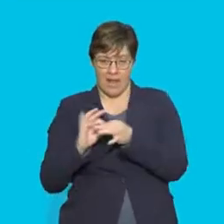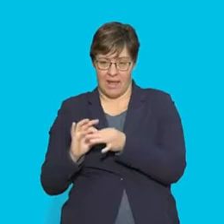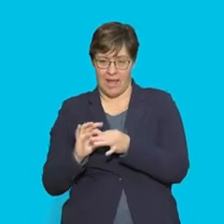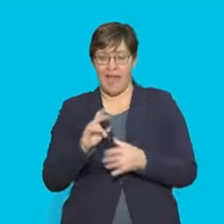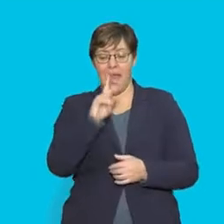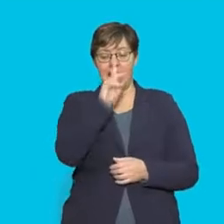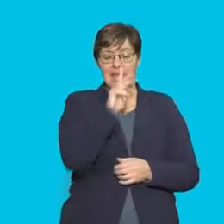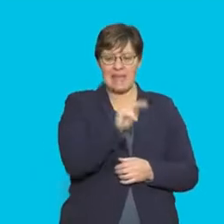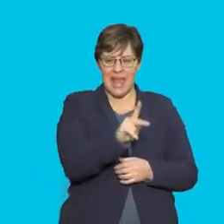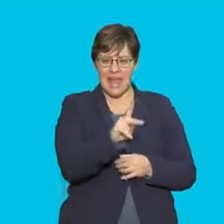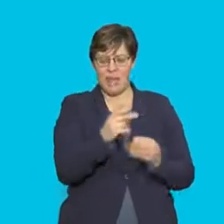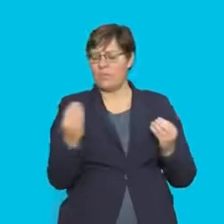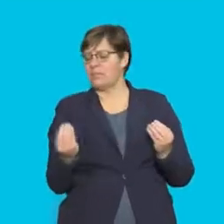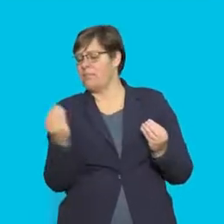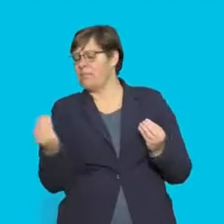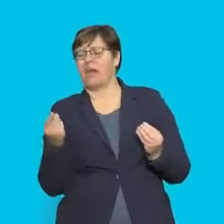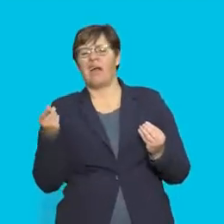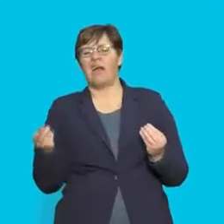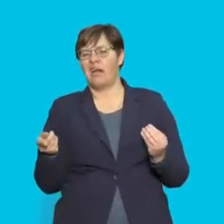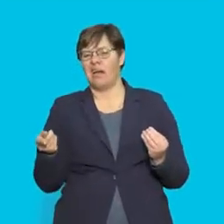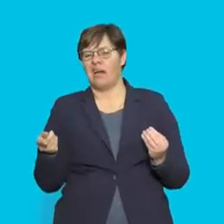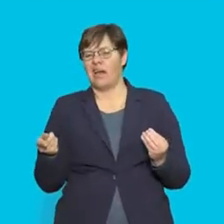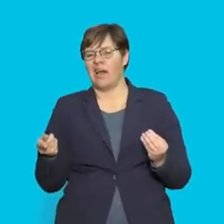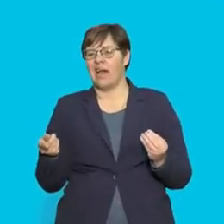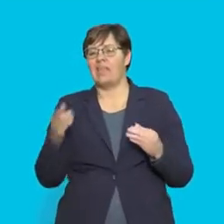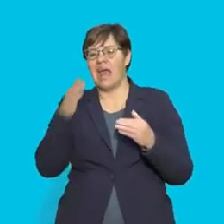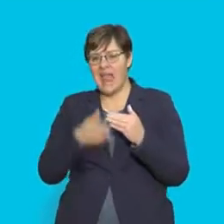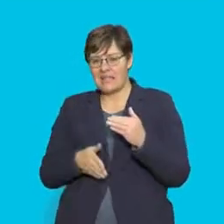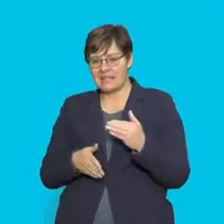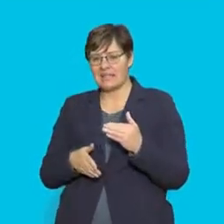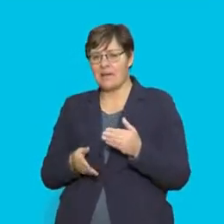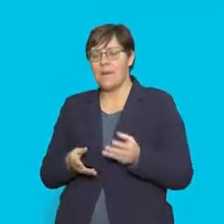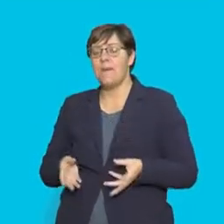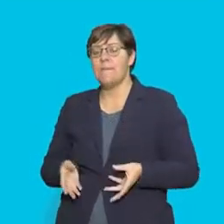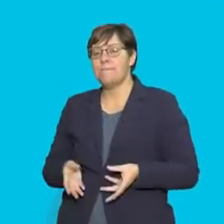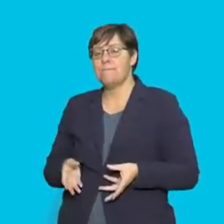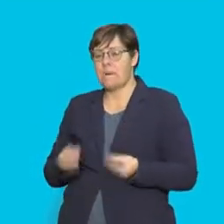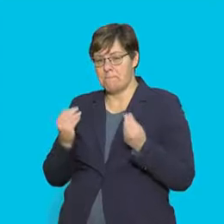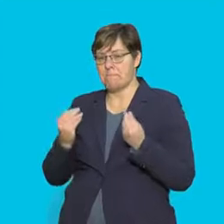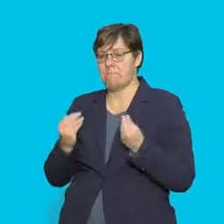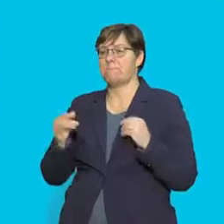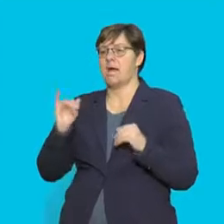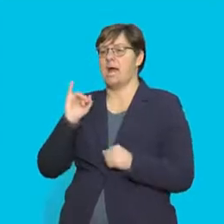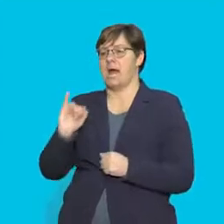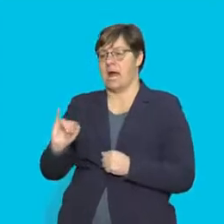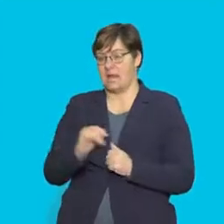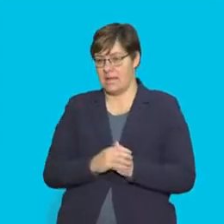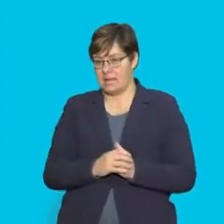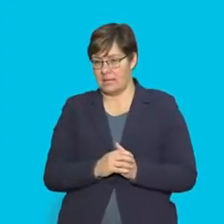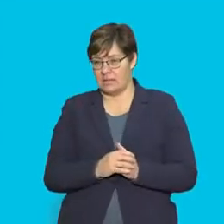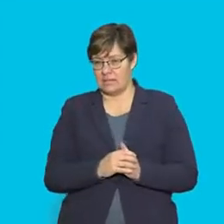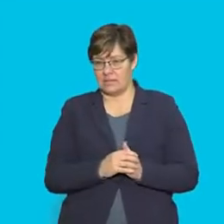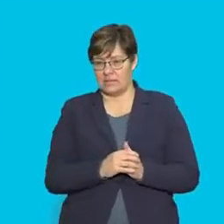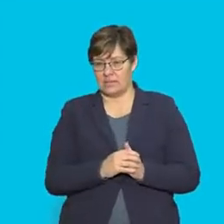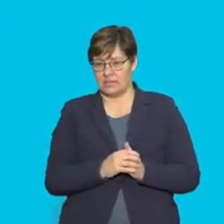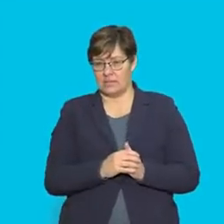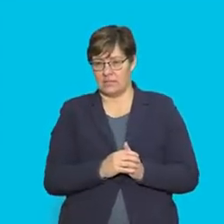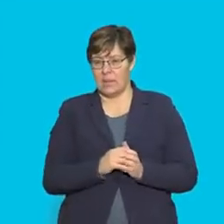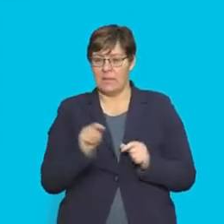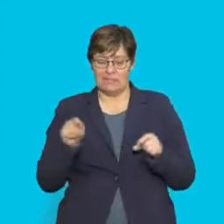link K with something that will, at the end of the day, help us to locate K